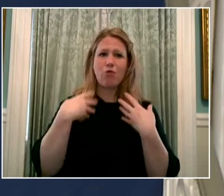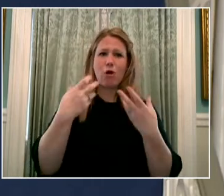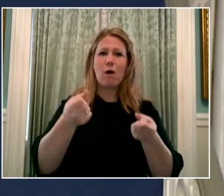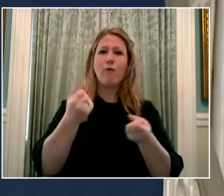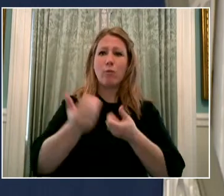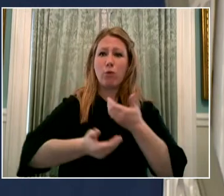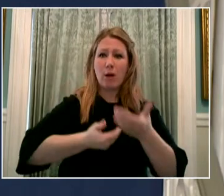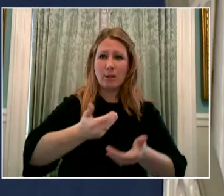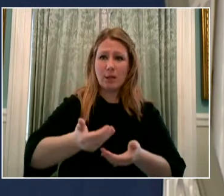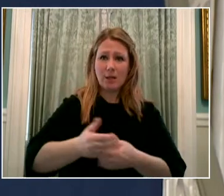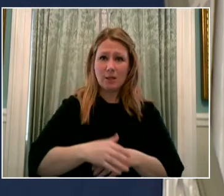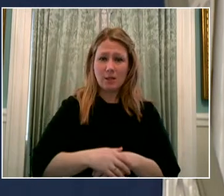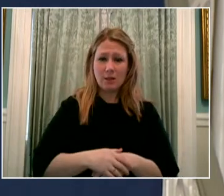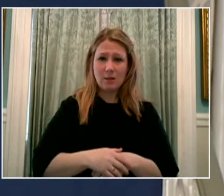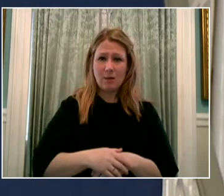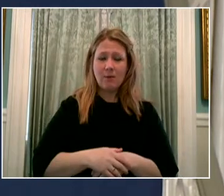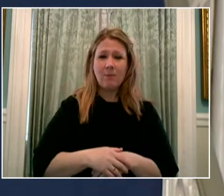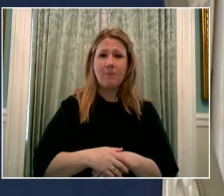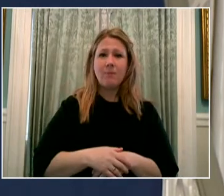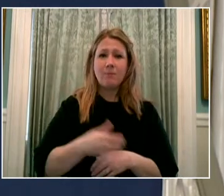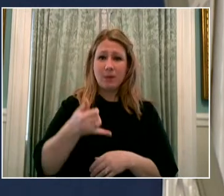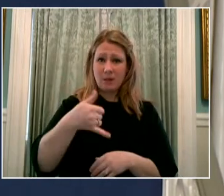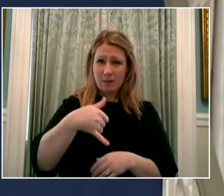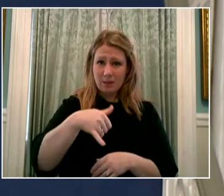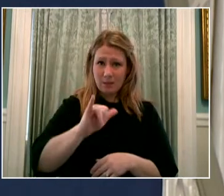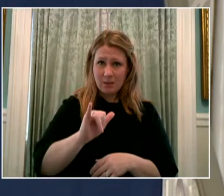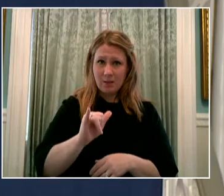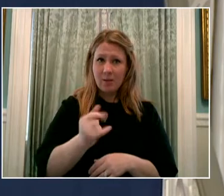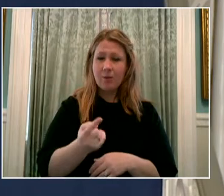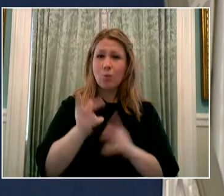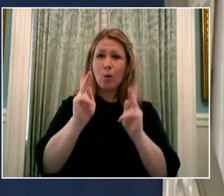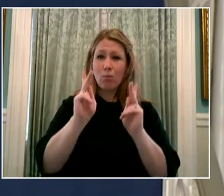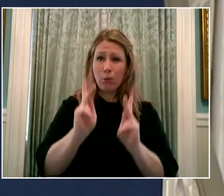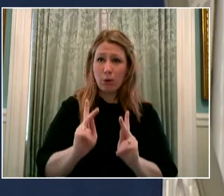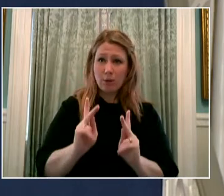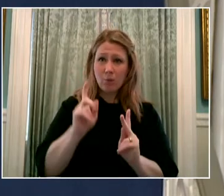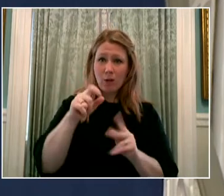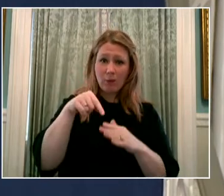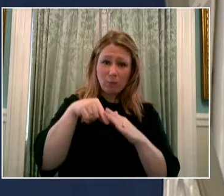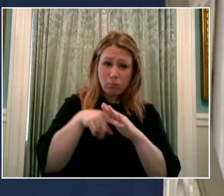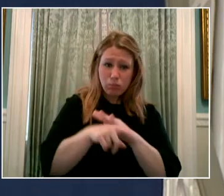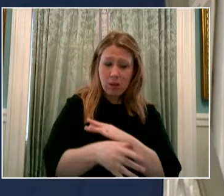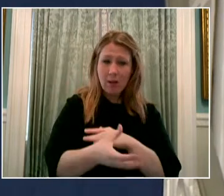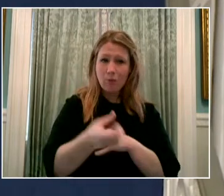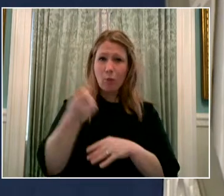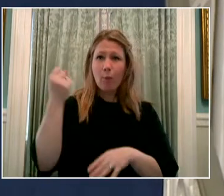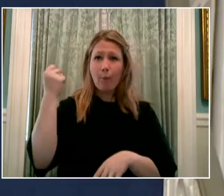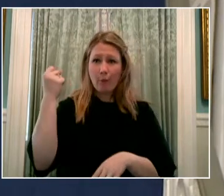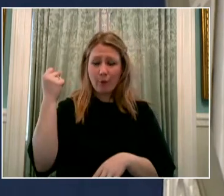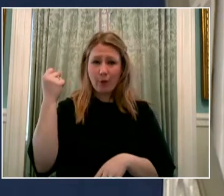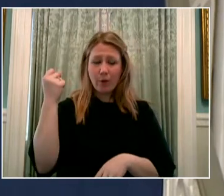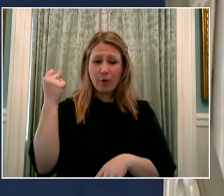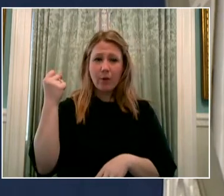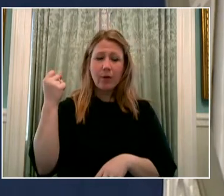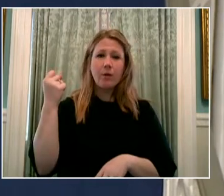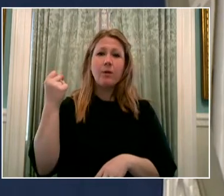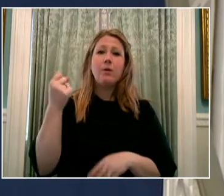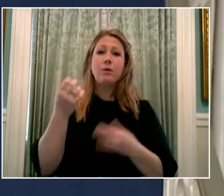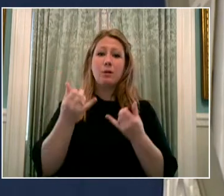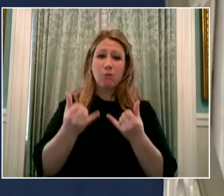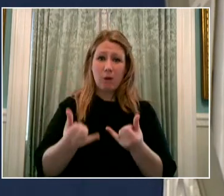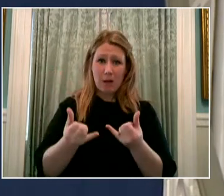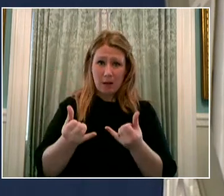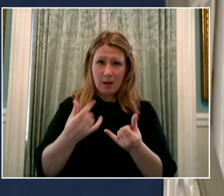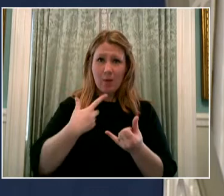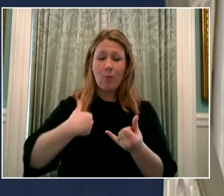still a person who's there that we have to remove from that location. And so right now, we are in the process of doing an